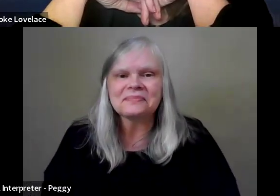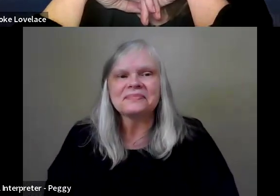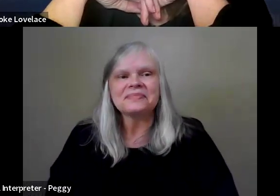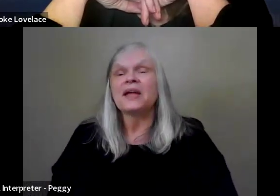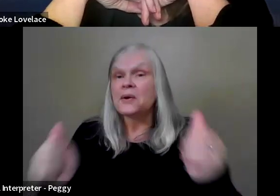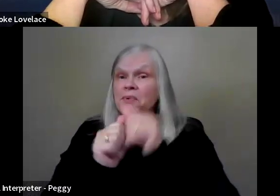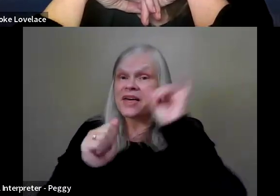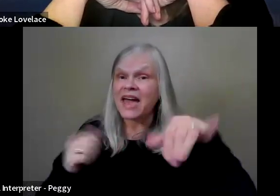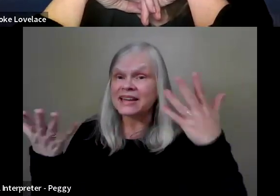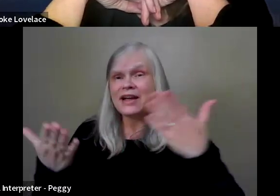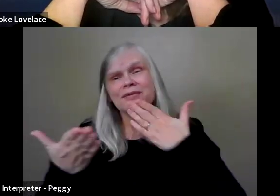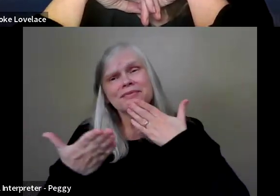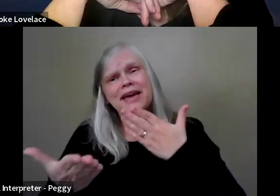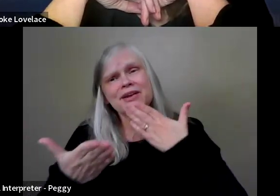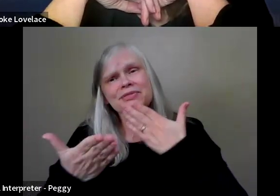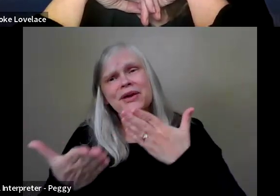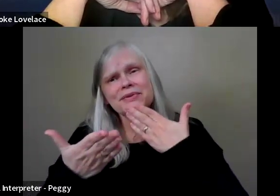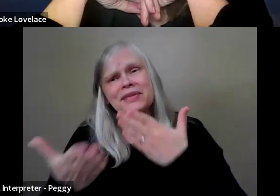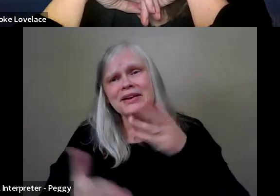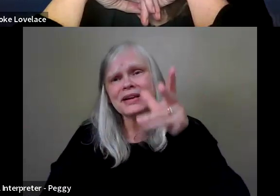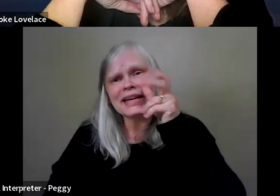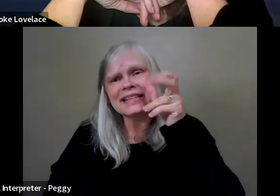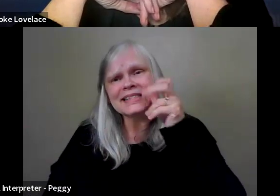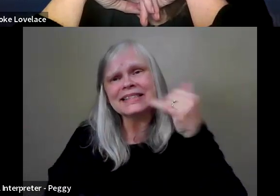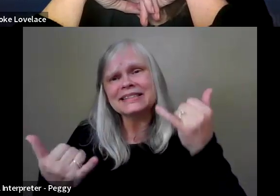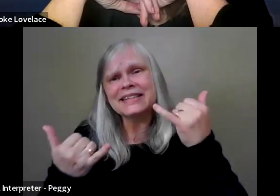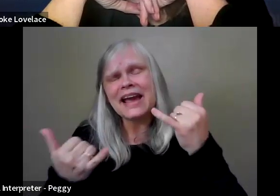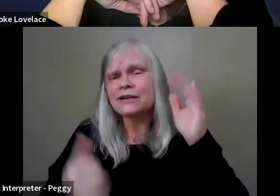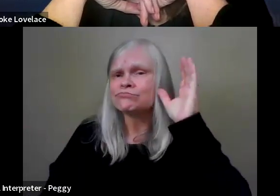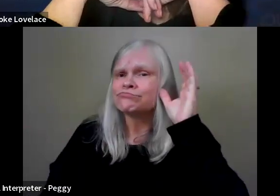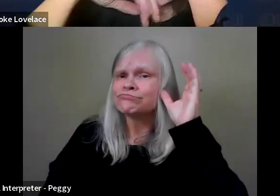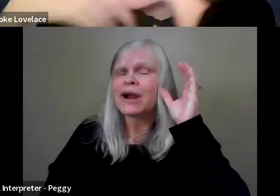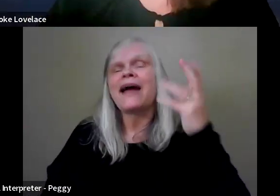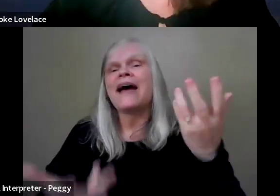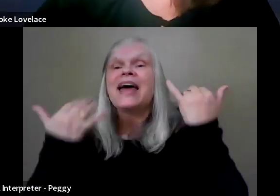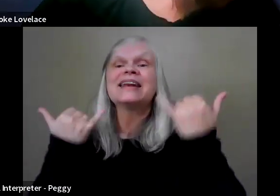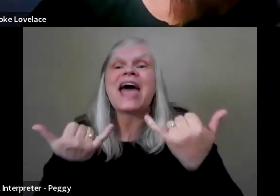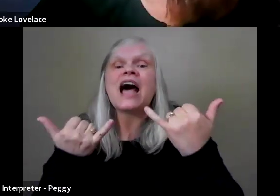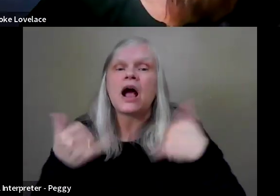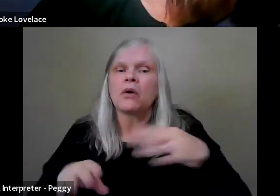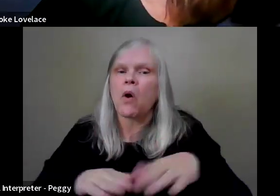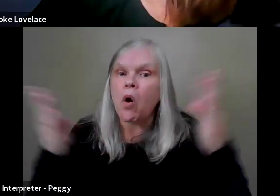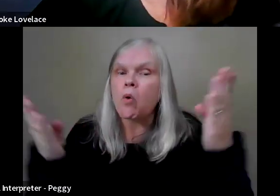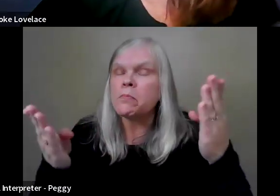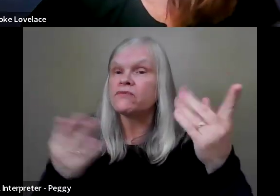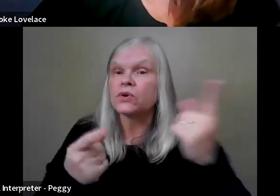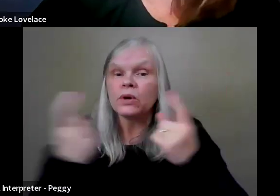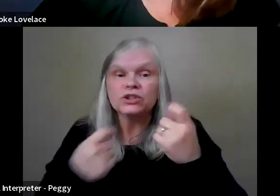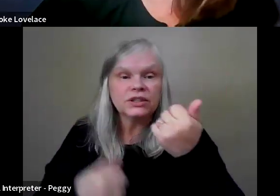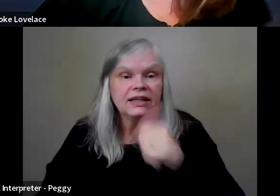So with that, thank you so much for listening in today, and I'd love to open it up for questions if there are